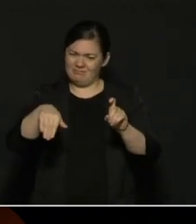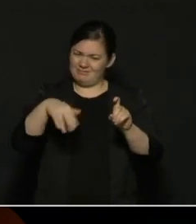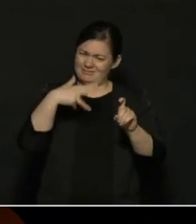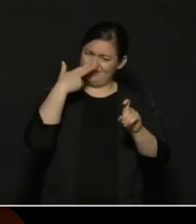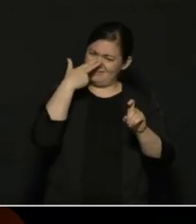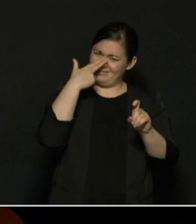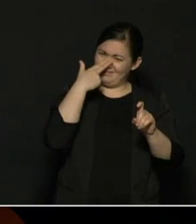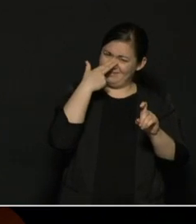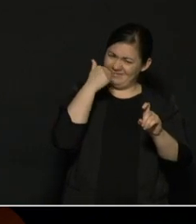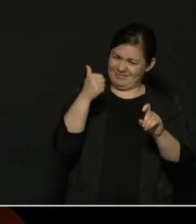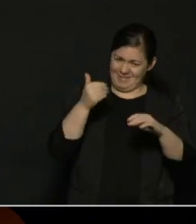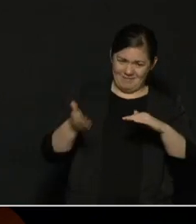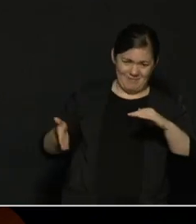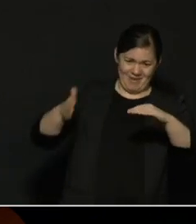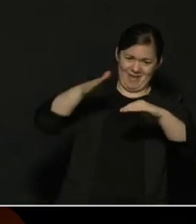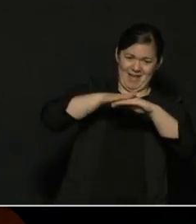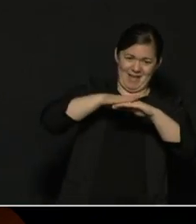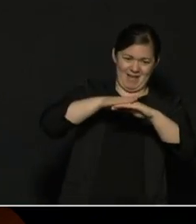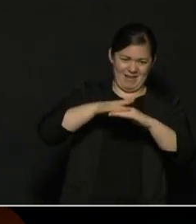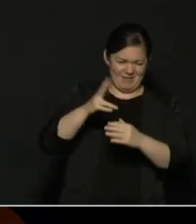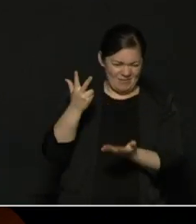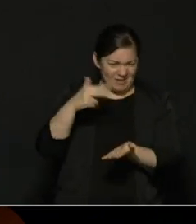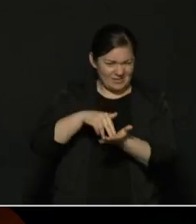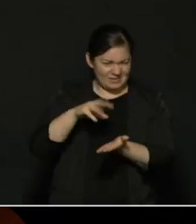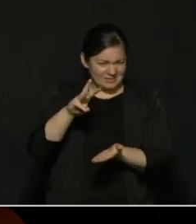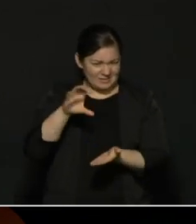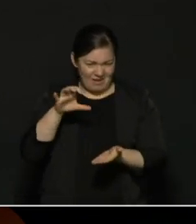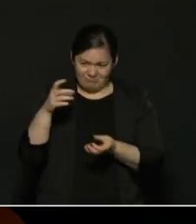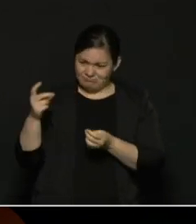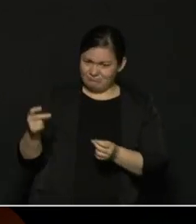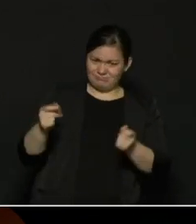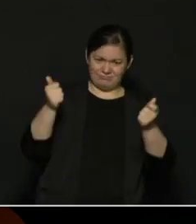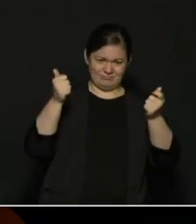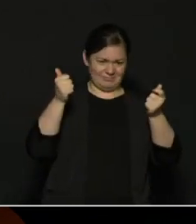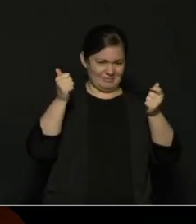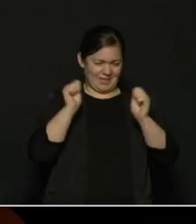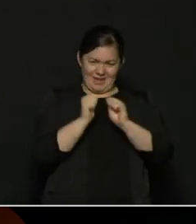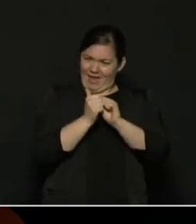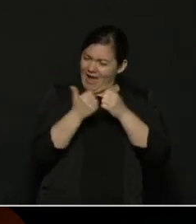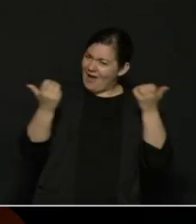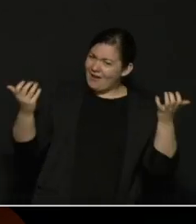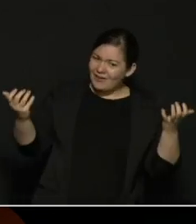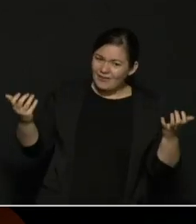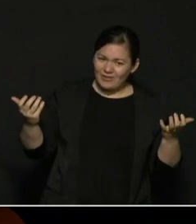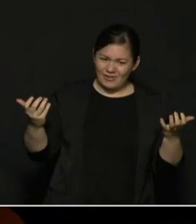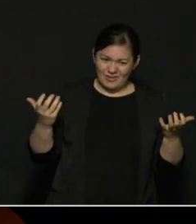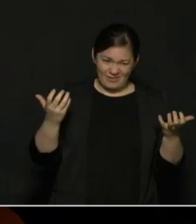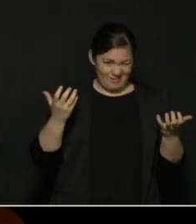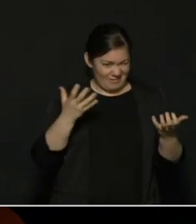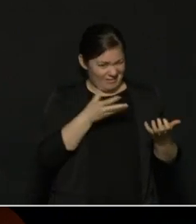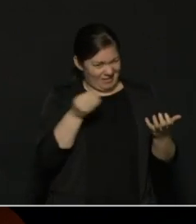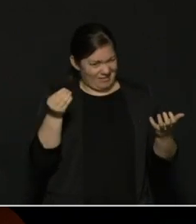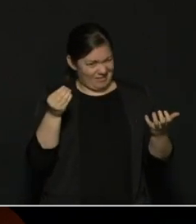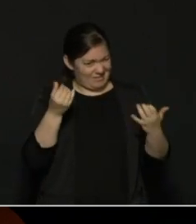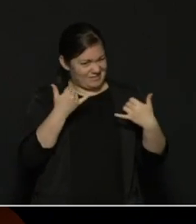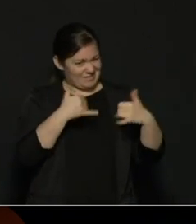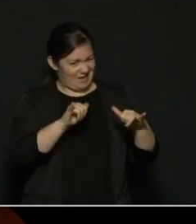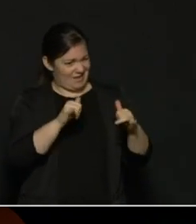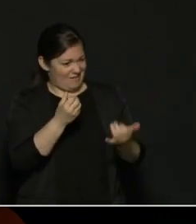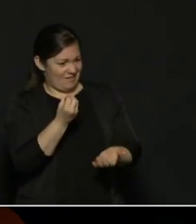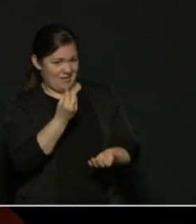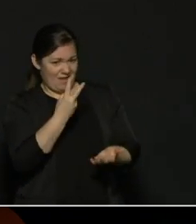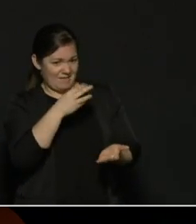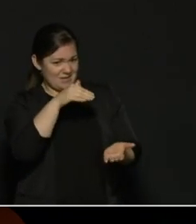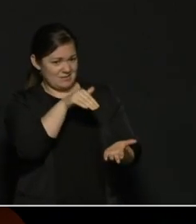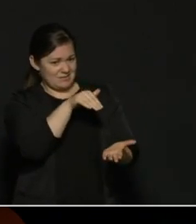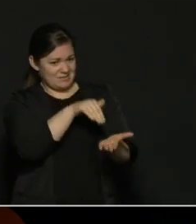new test process, and there's still looks like that 12,000 that's awaiting